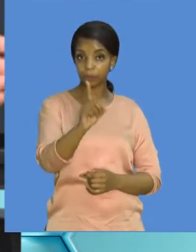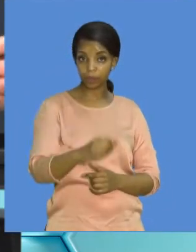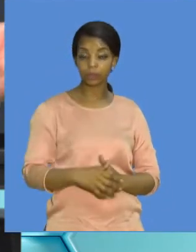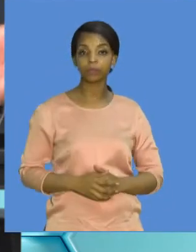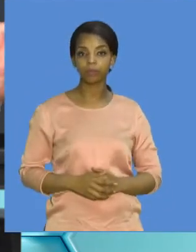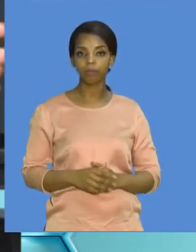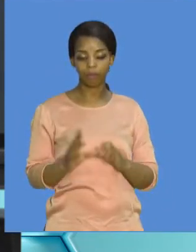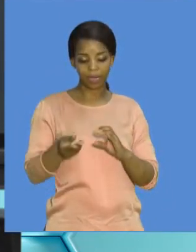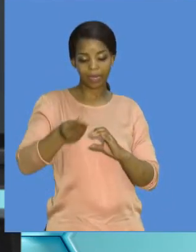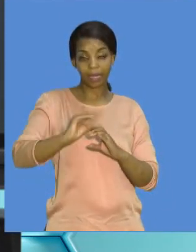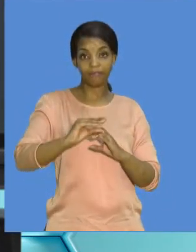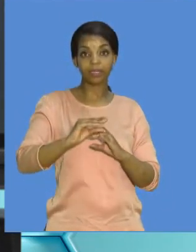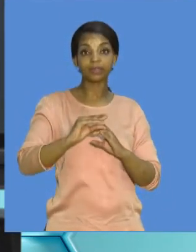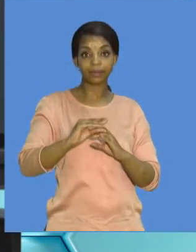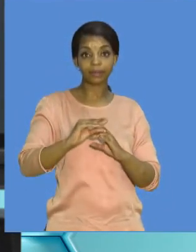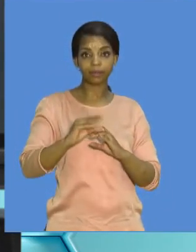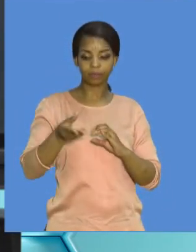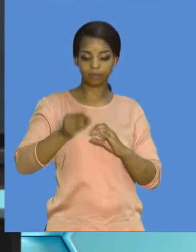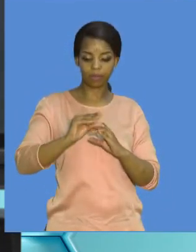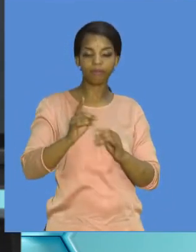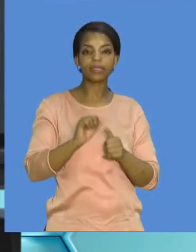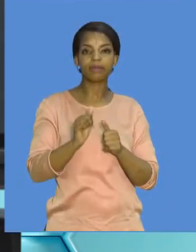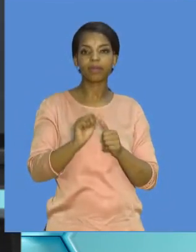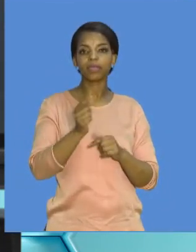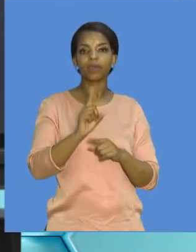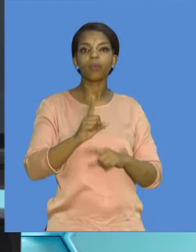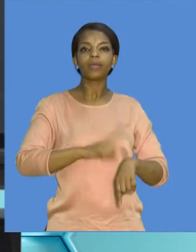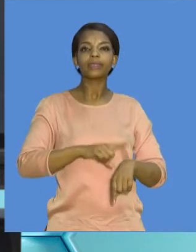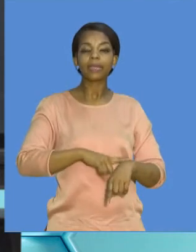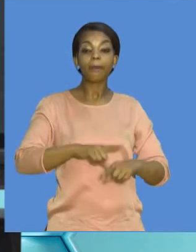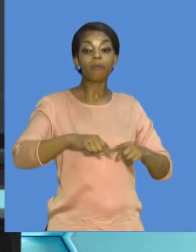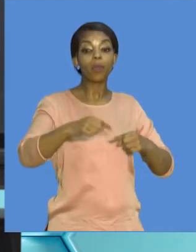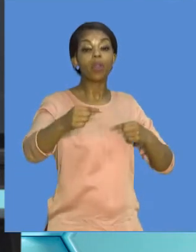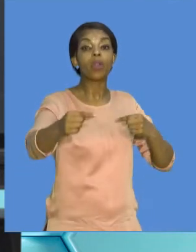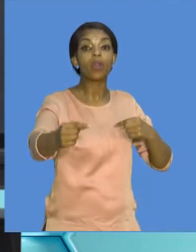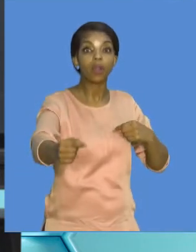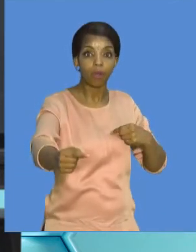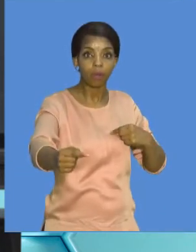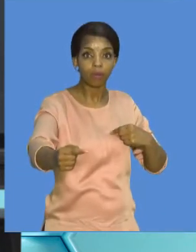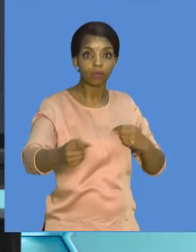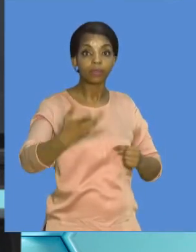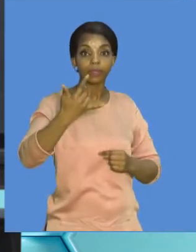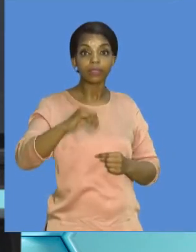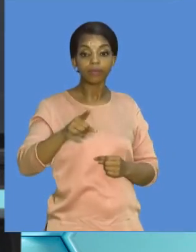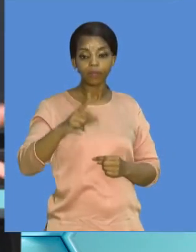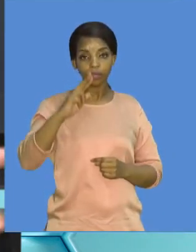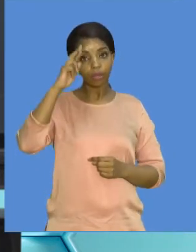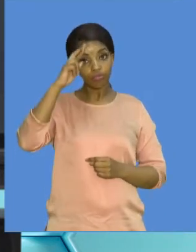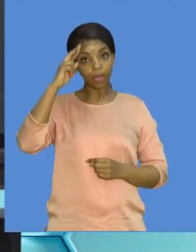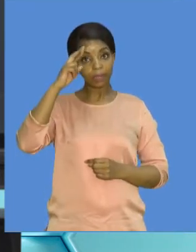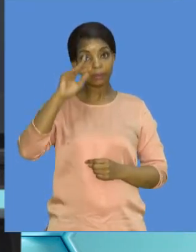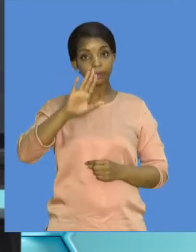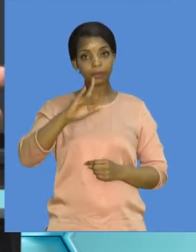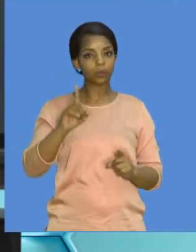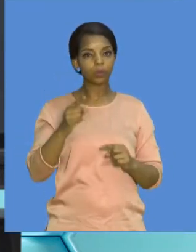for a very long time, provided that it's a realistically long time. So you can't say you're going to leave it for